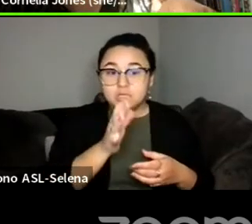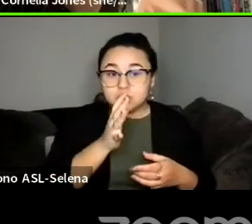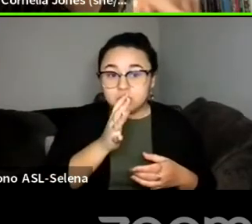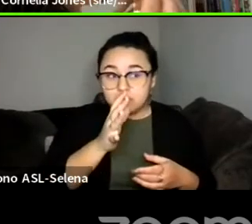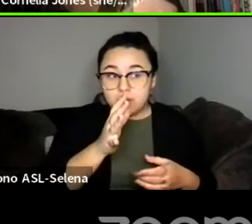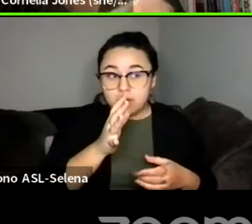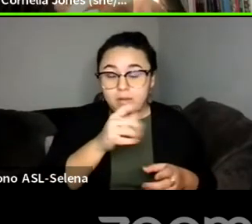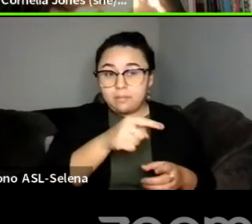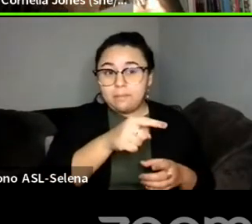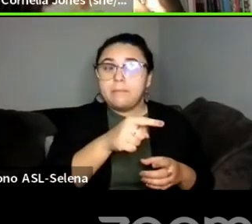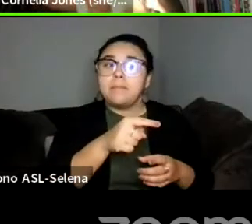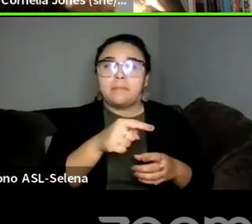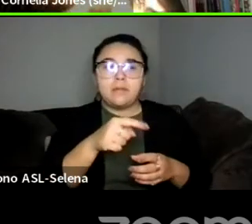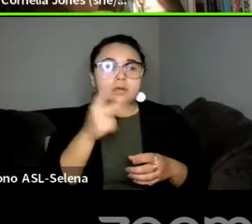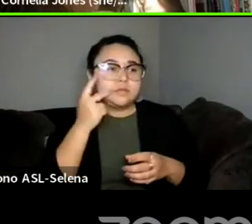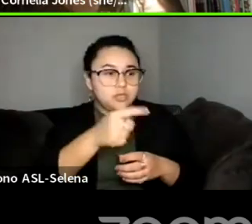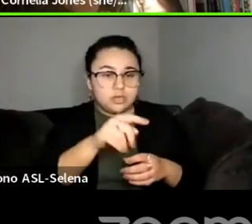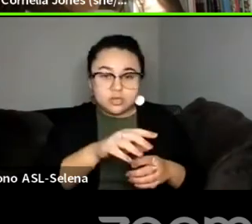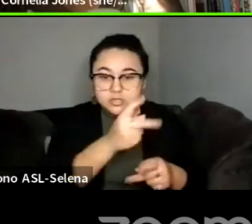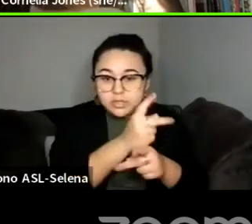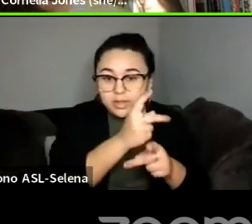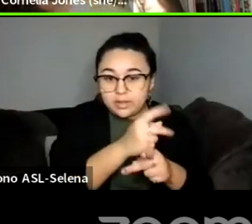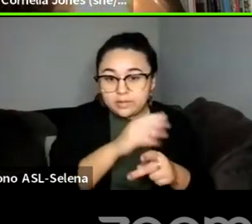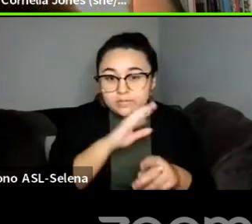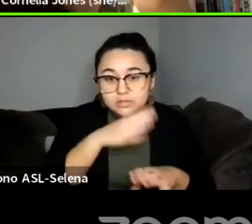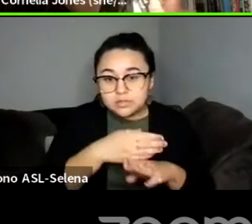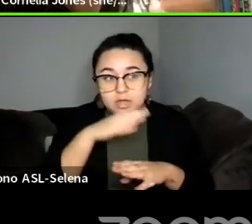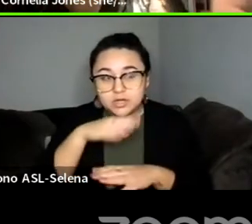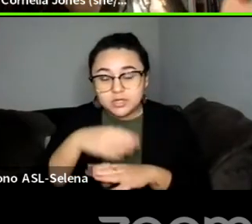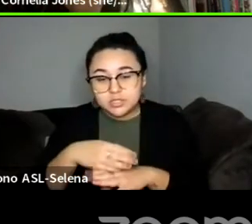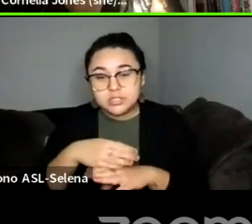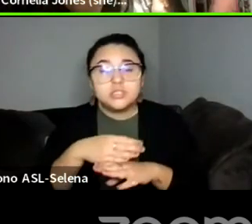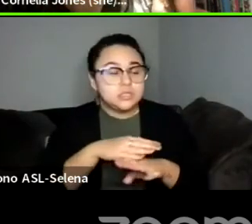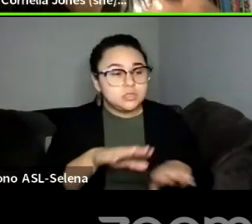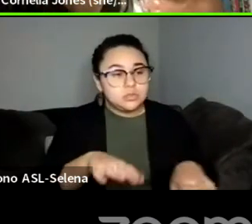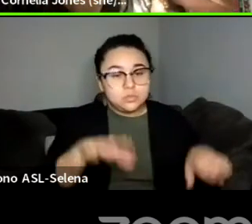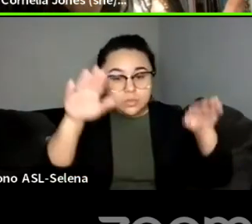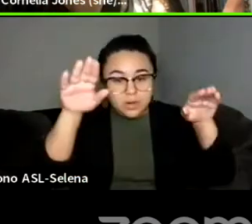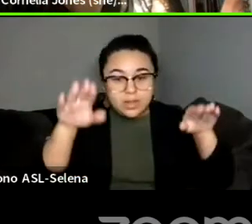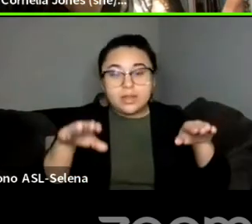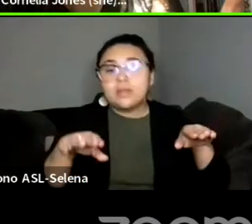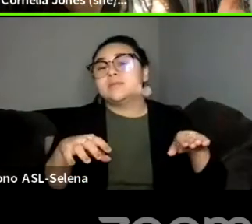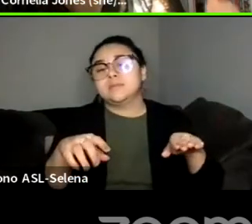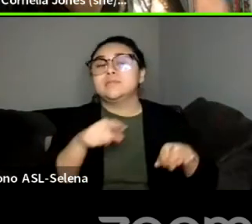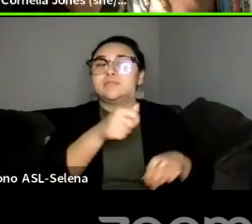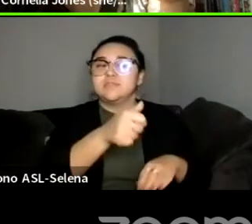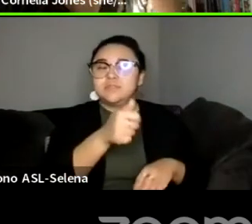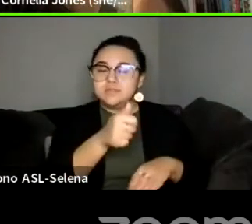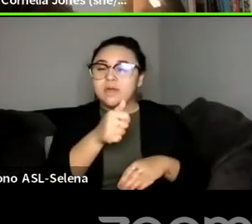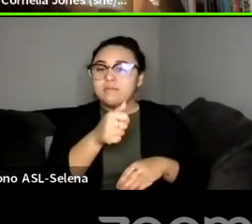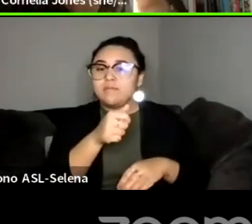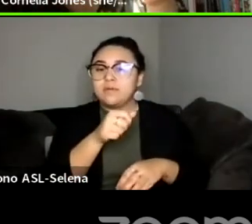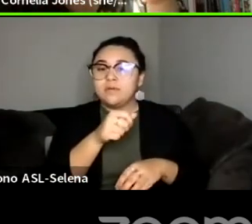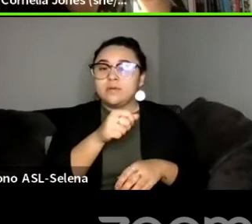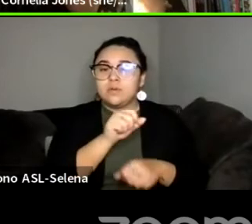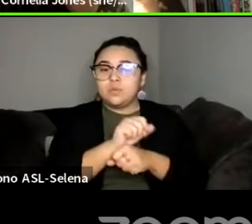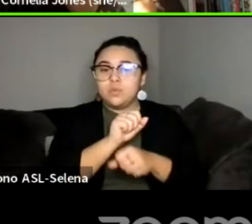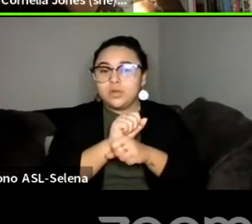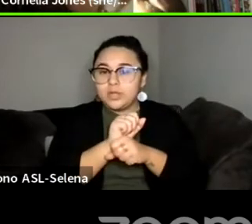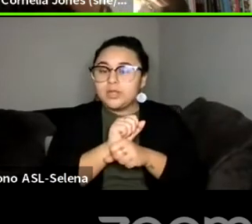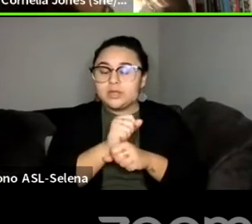as a mom, raise her daughters as a working artist was also an inspiration. And